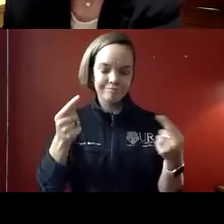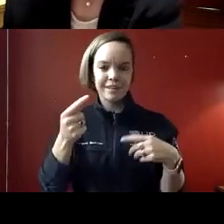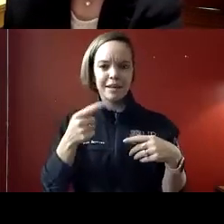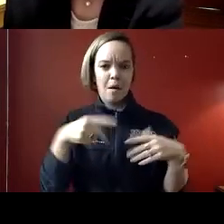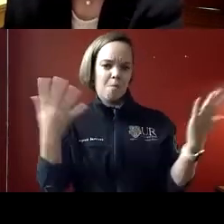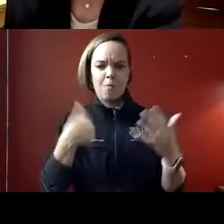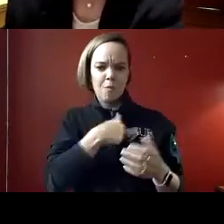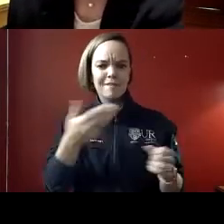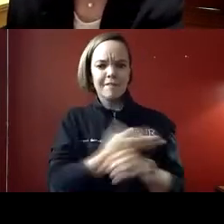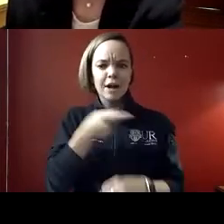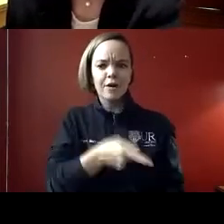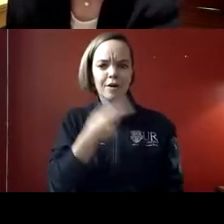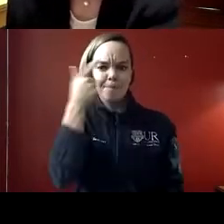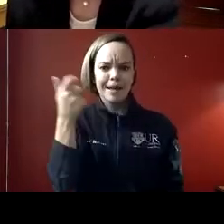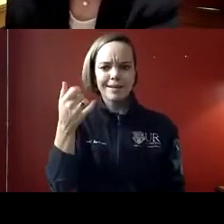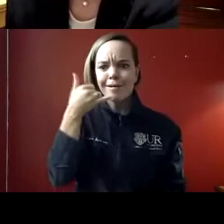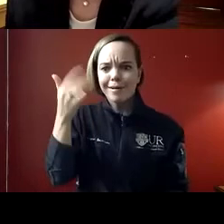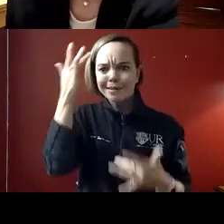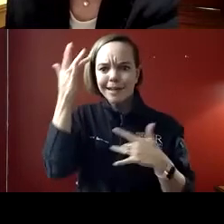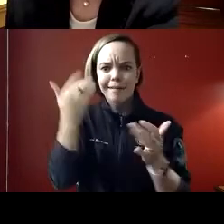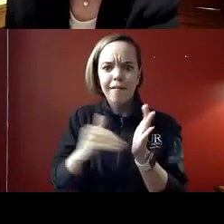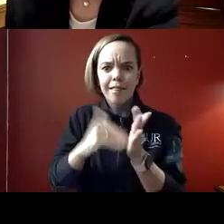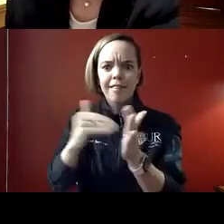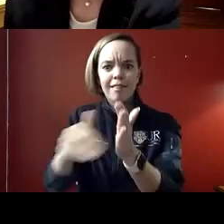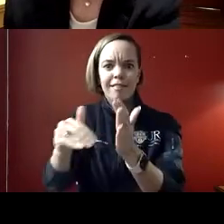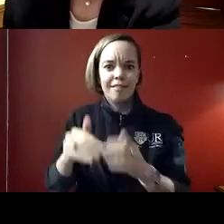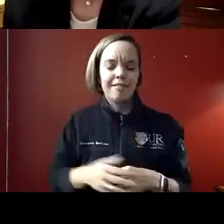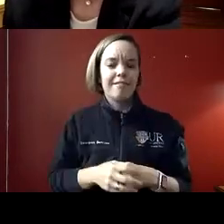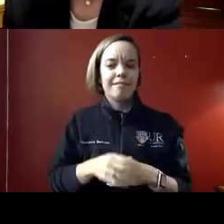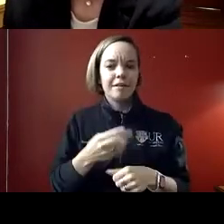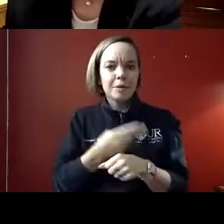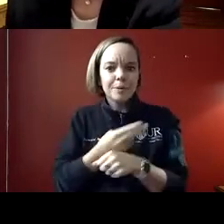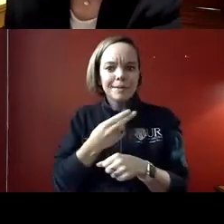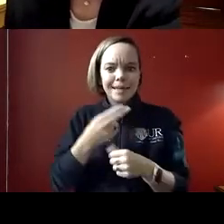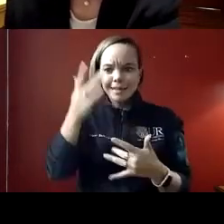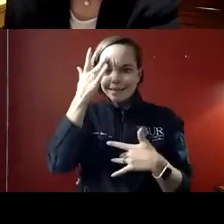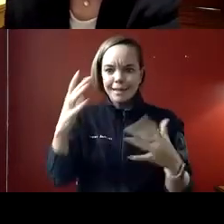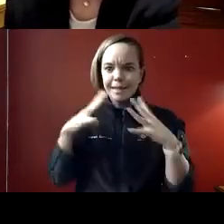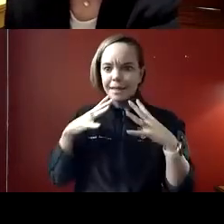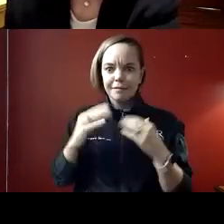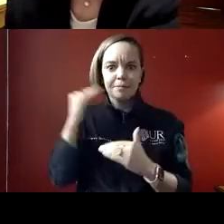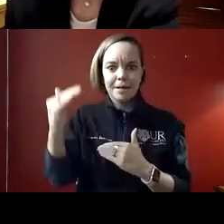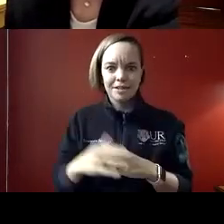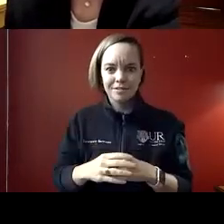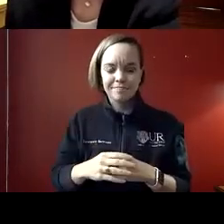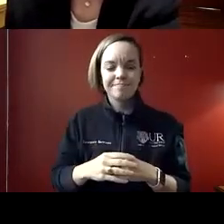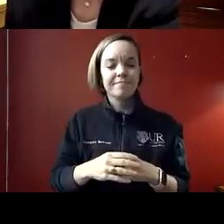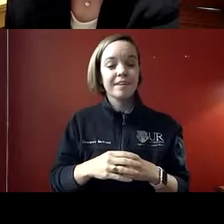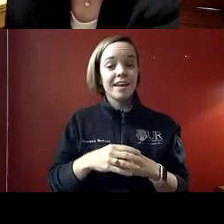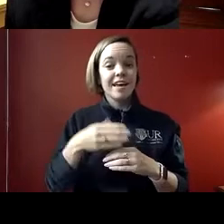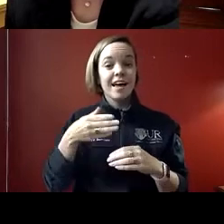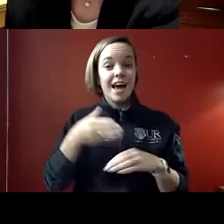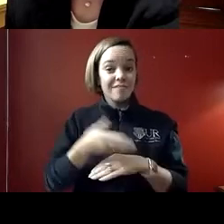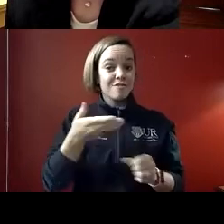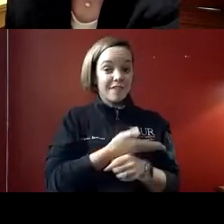fired her because she was taking excessive use of sick leave. After she was fired, she said she had been sexually